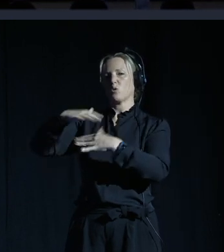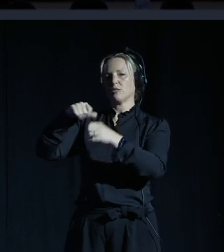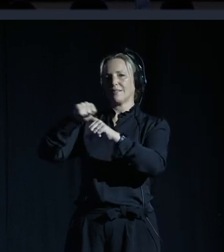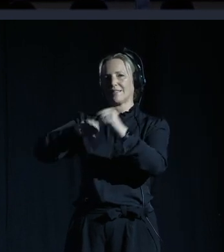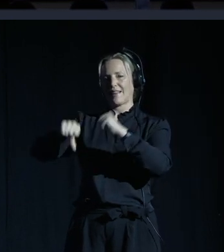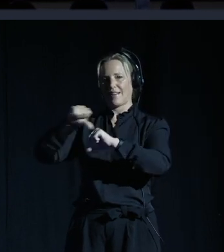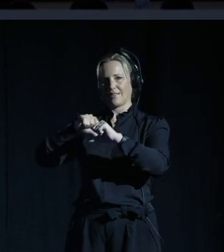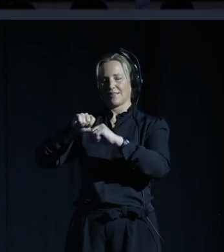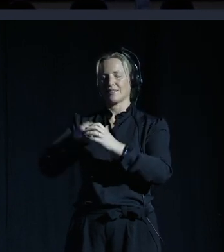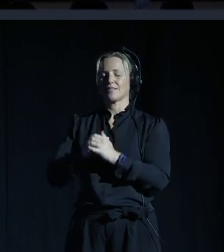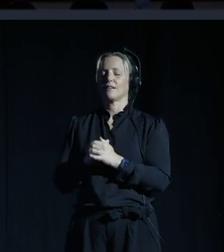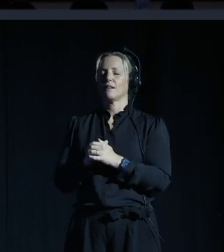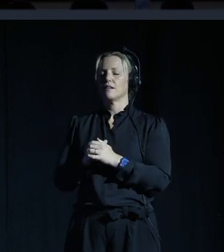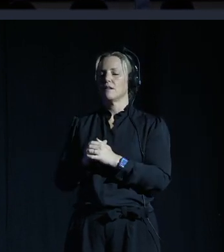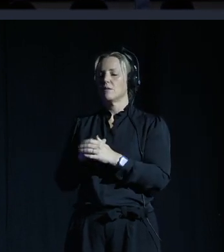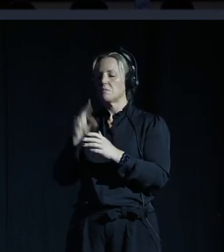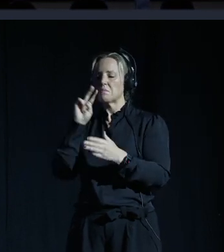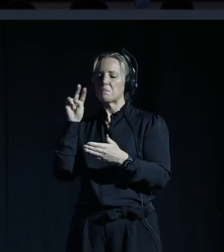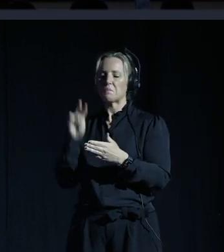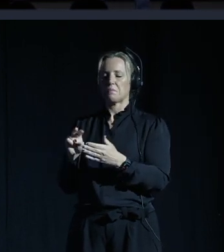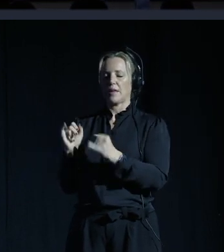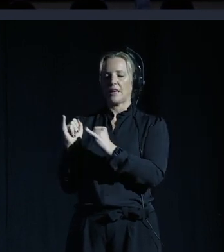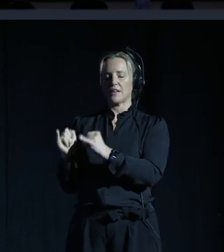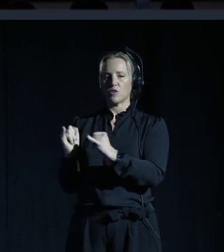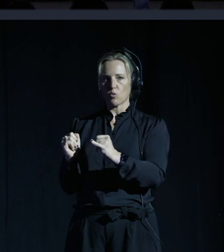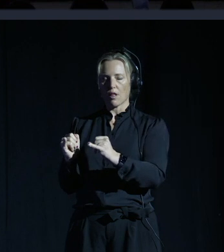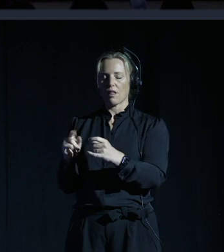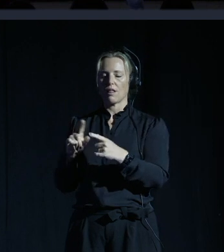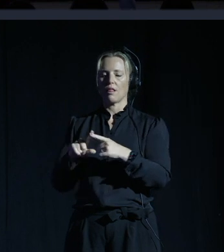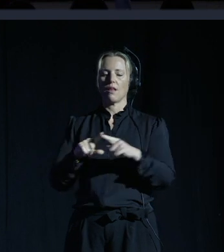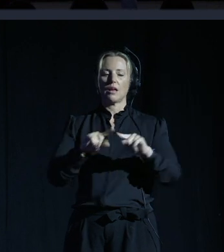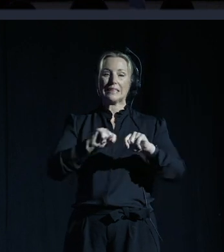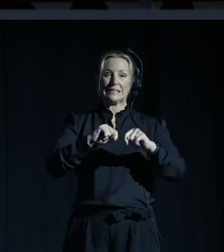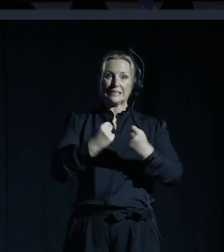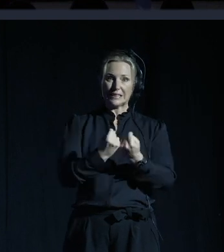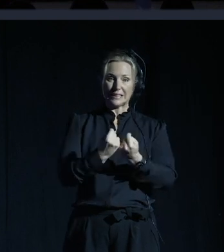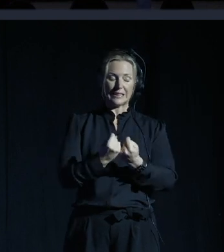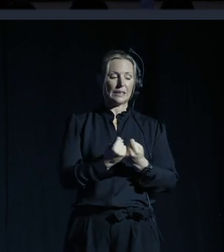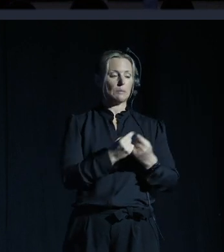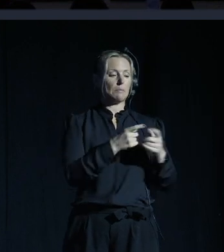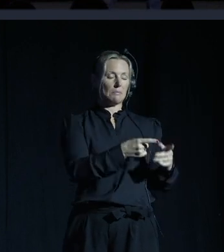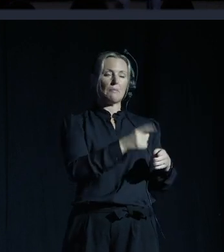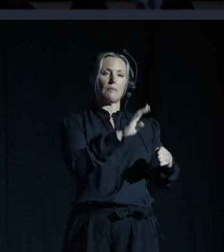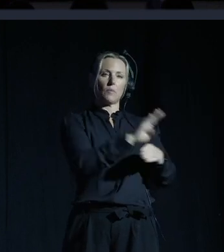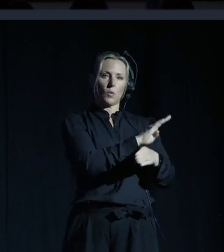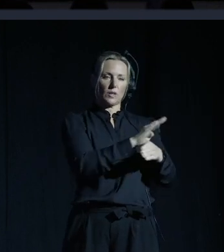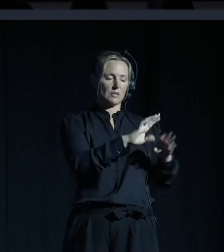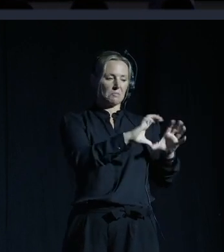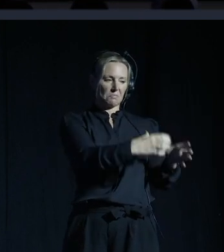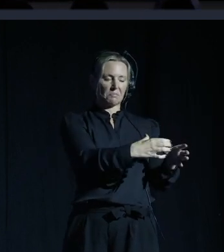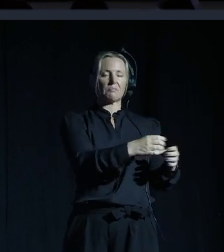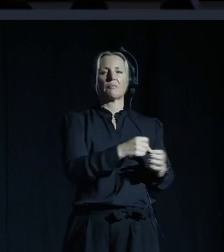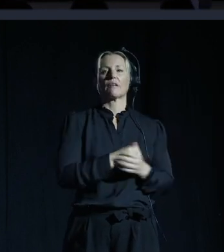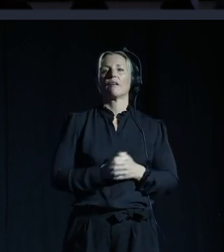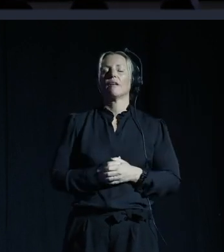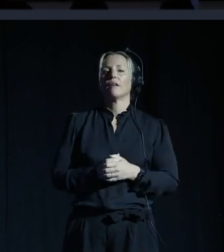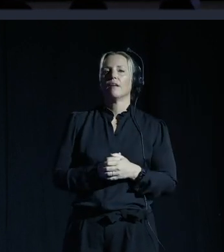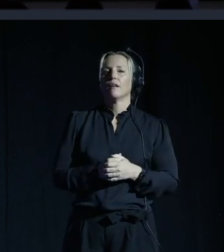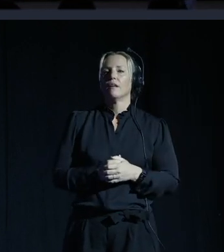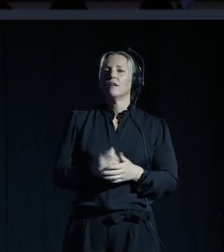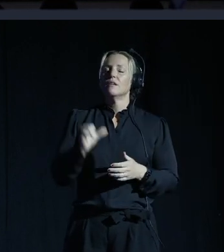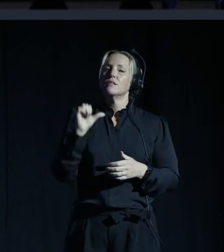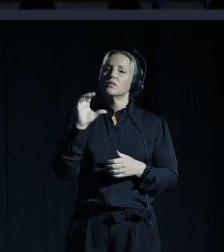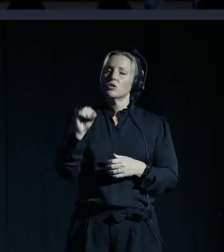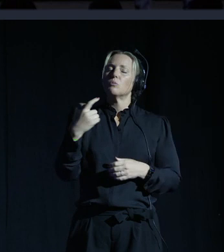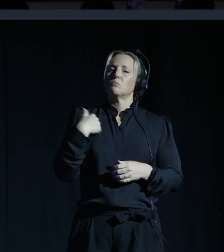individual level, the team level, and then the organization level. And so I'm going to describe how